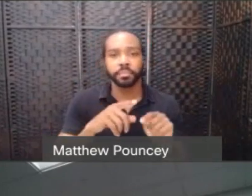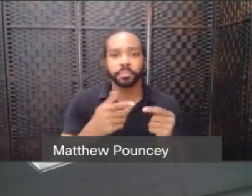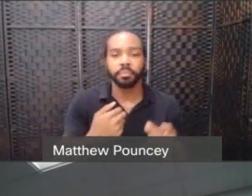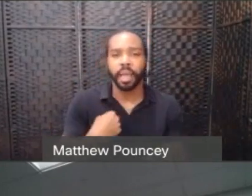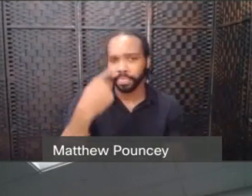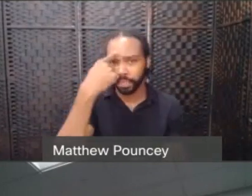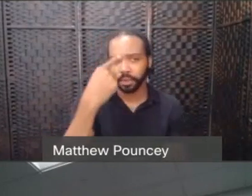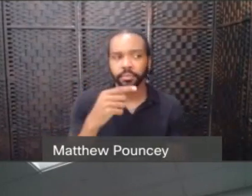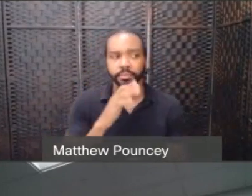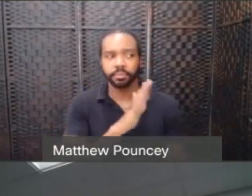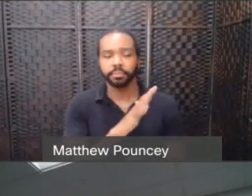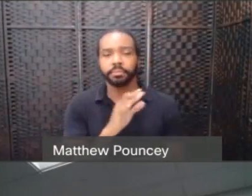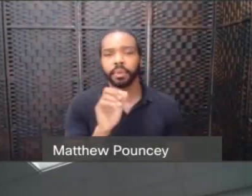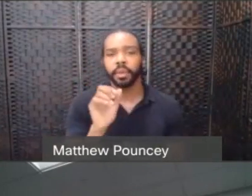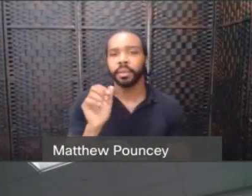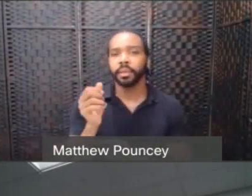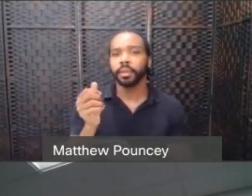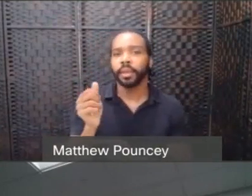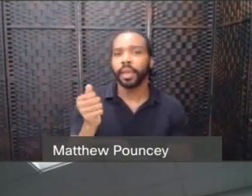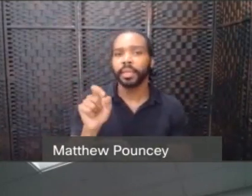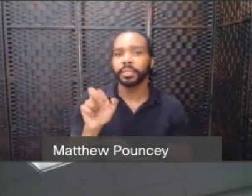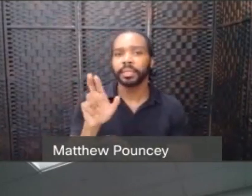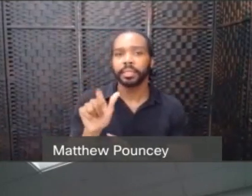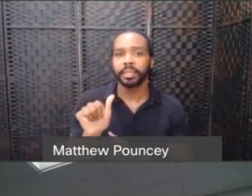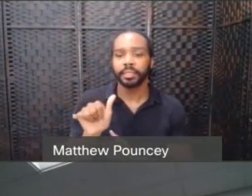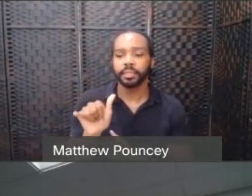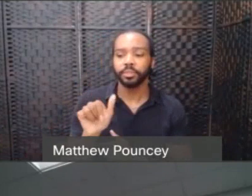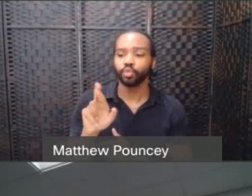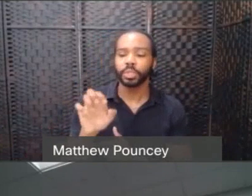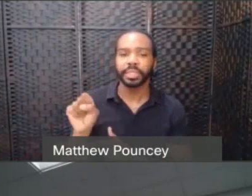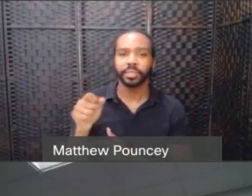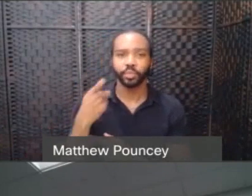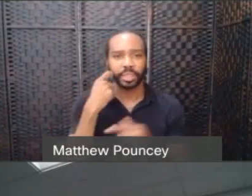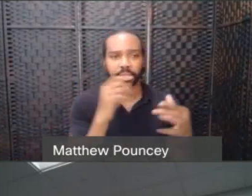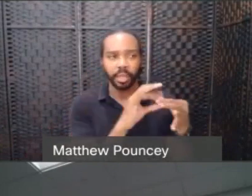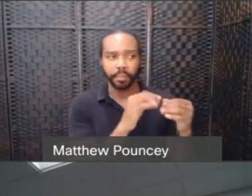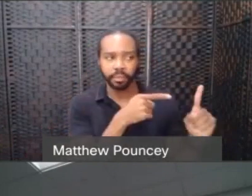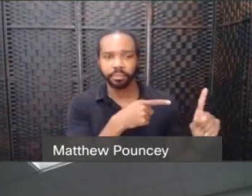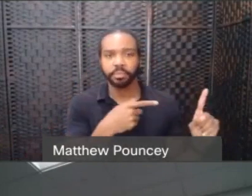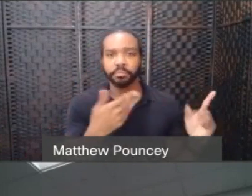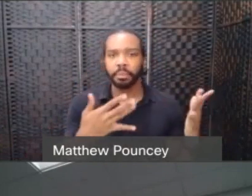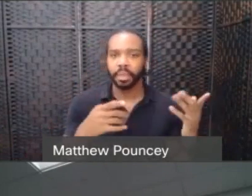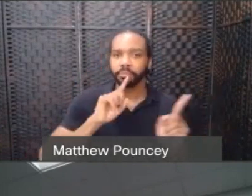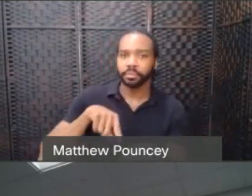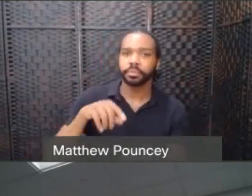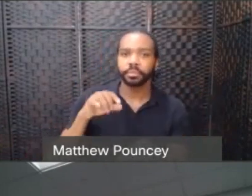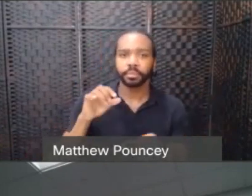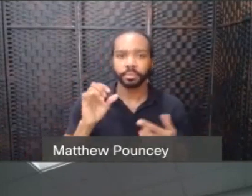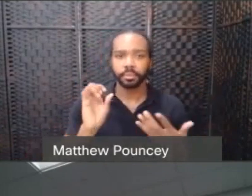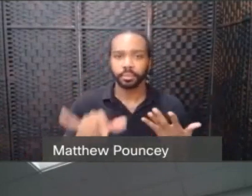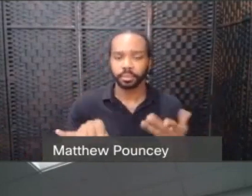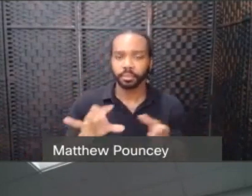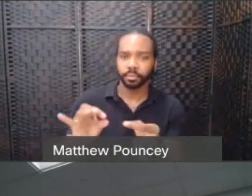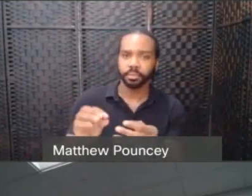Director Reese's response prior to me reading that comment may have answered that,